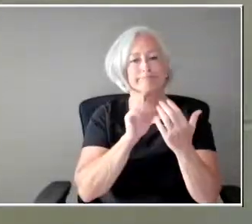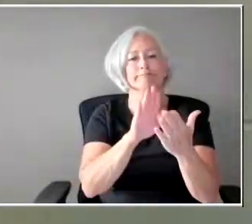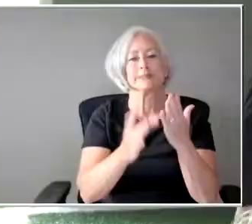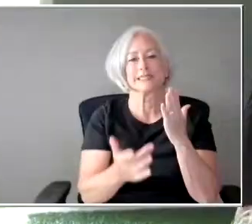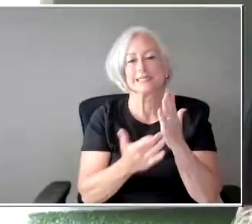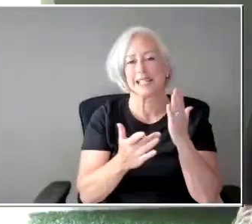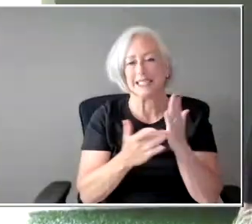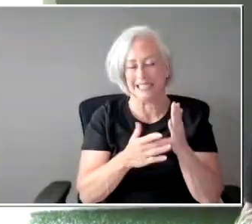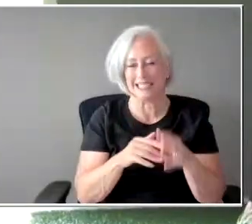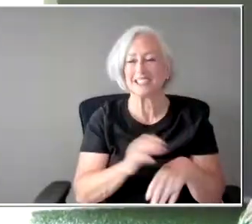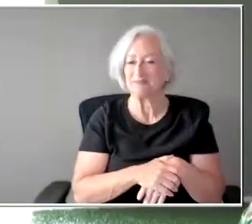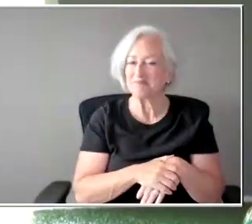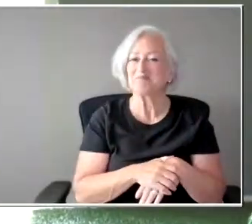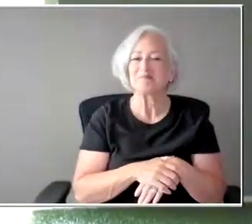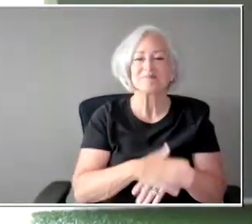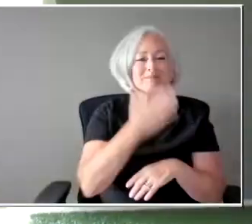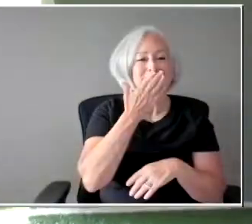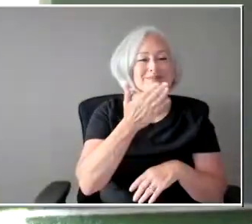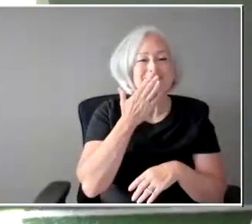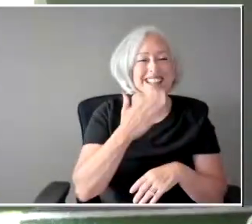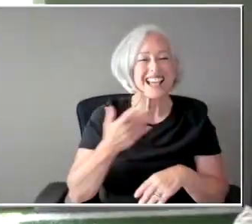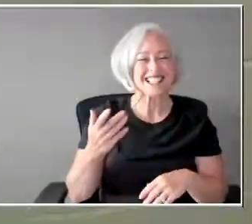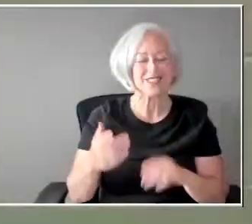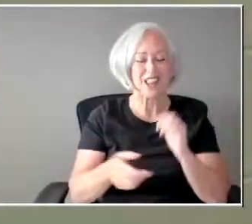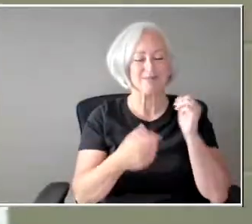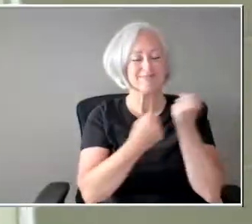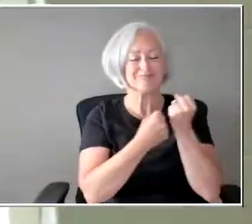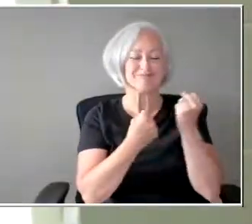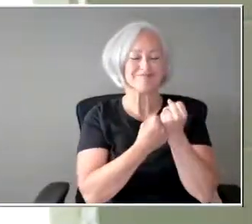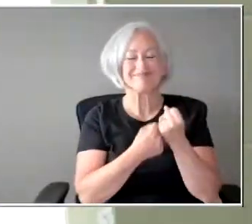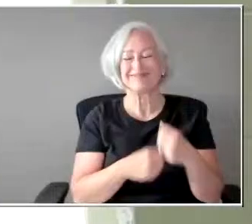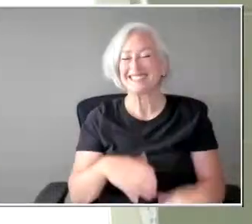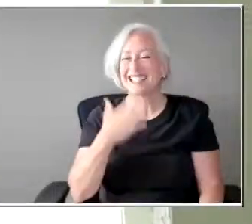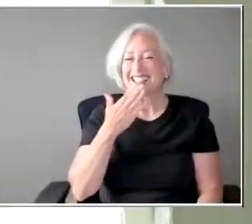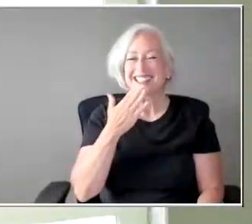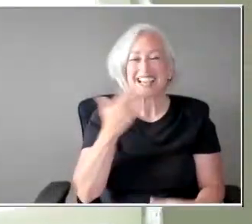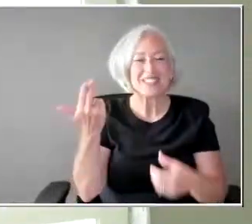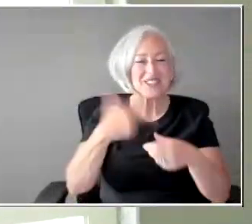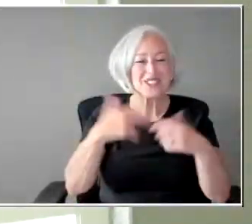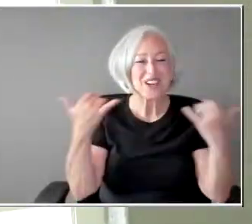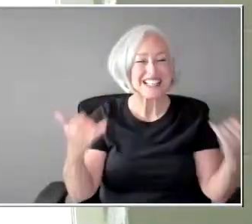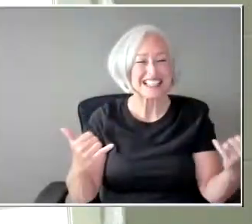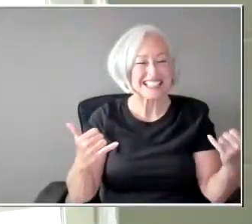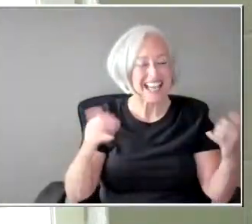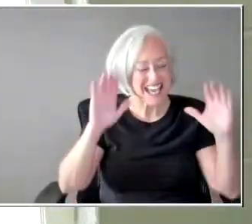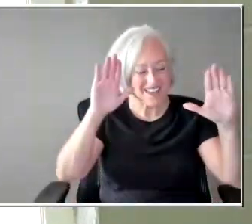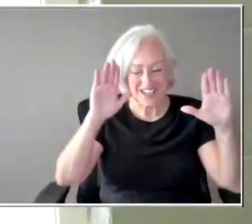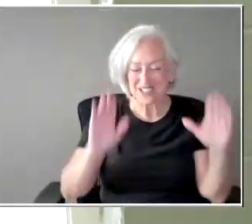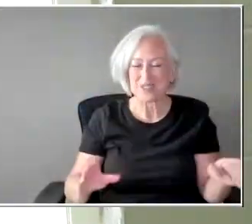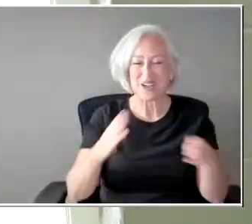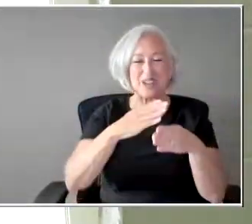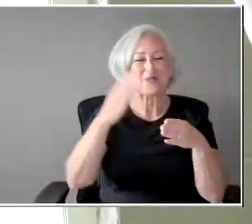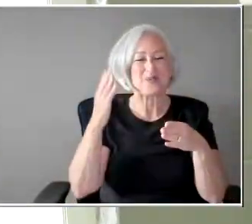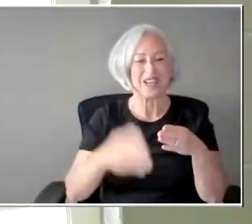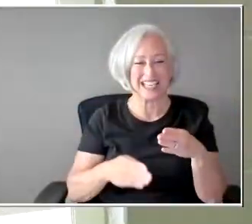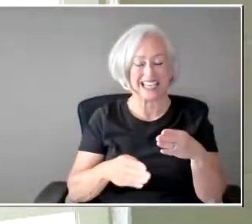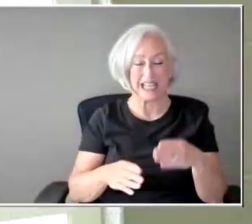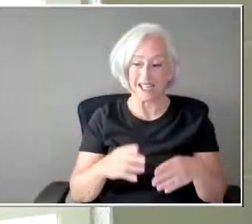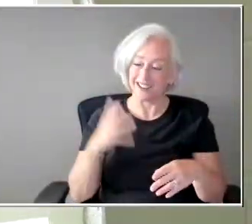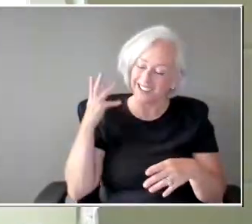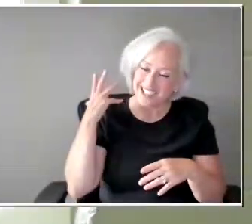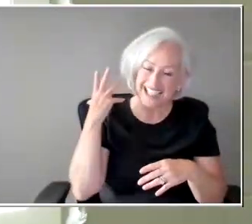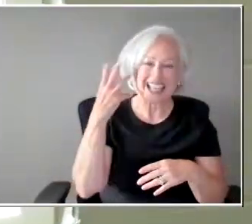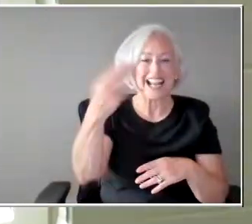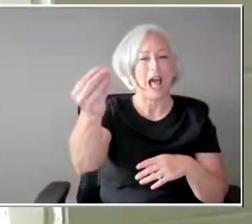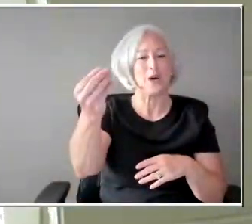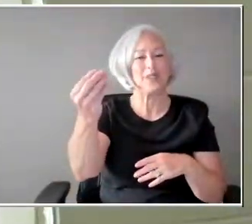You would know. Thanks for the plug, Hawk. Thank you. Good to see you. All right. Thank you all for being with us today. Have a great weekend. Get out there. Use